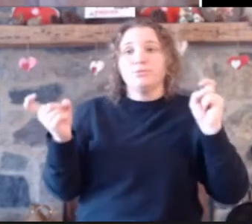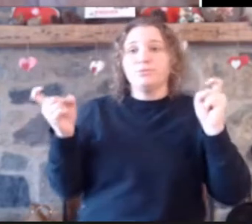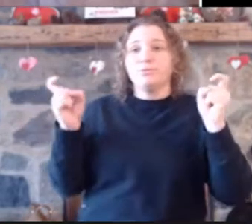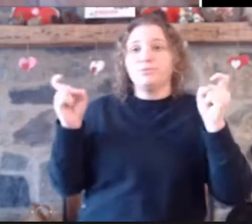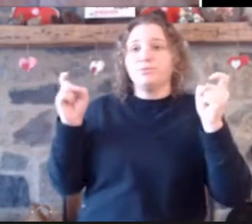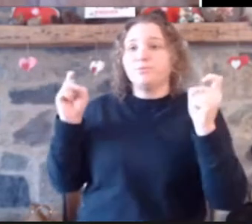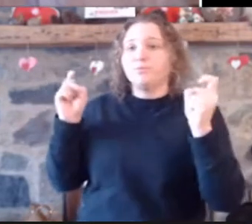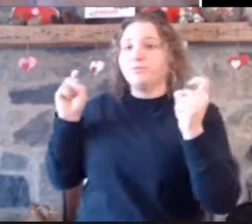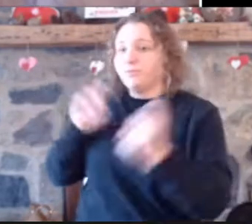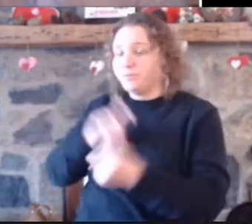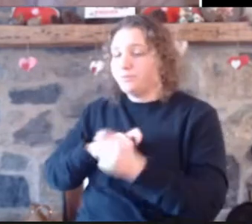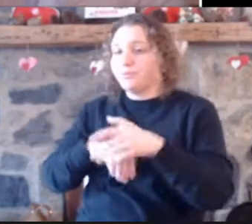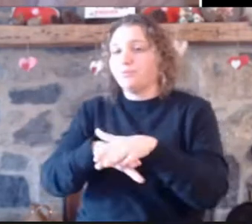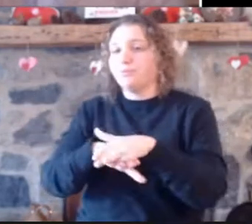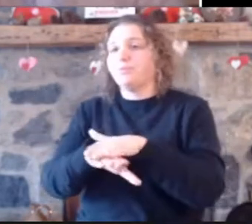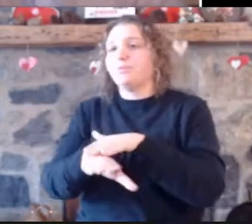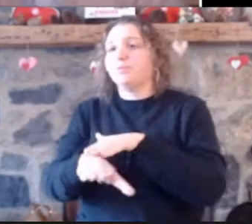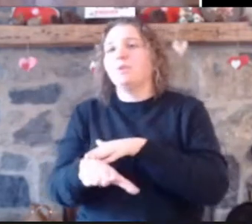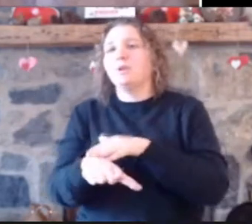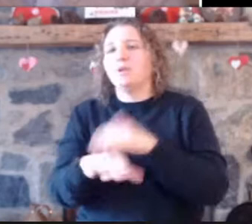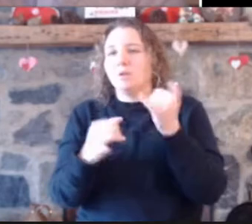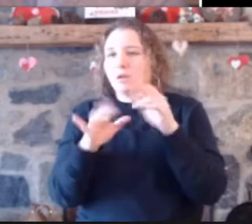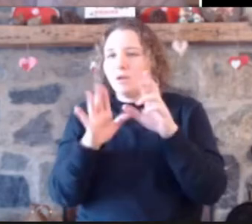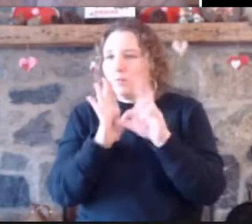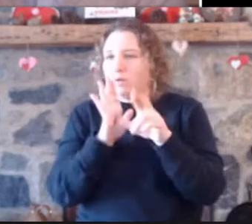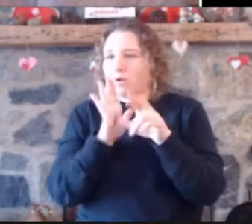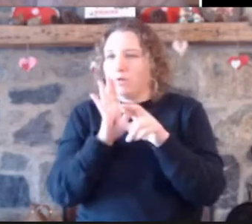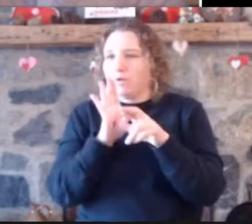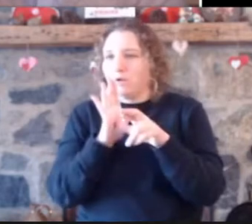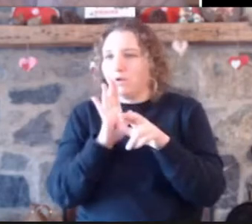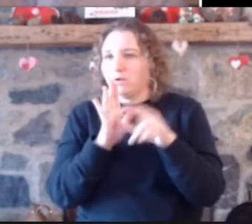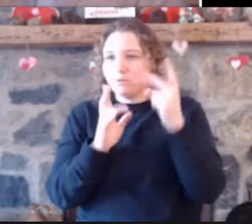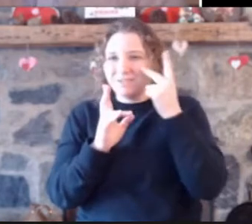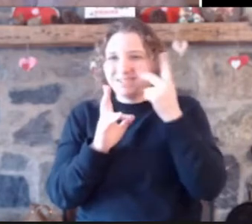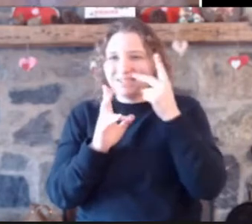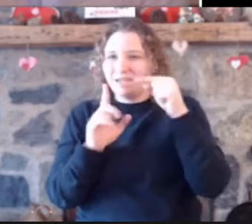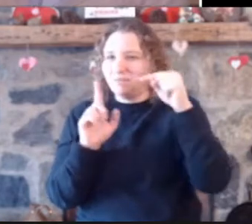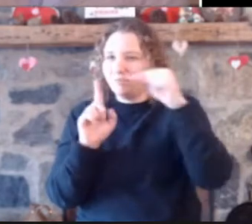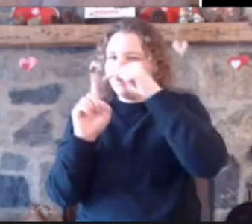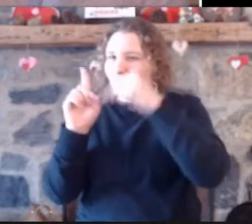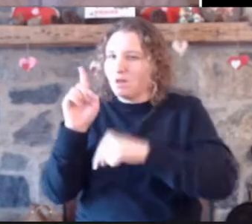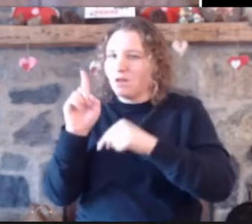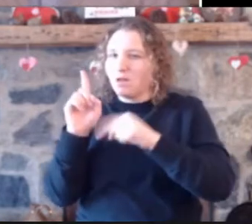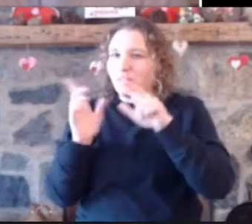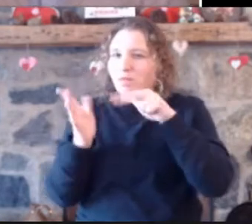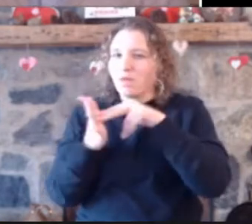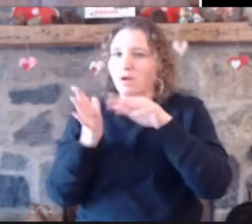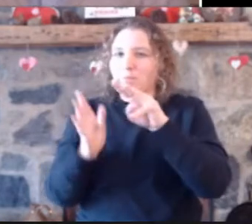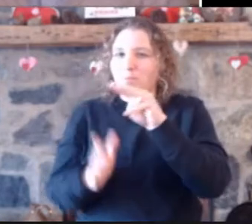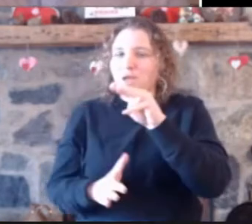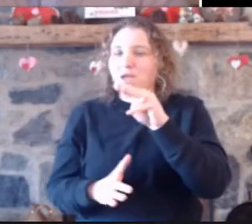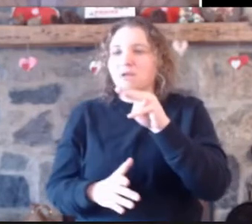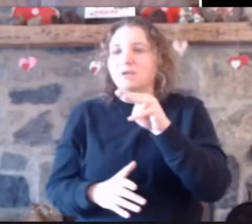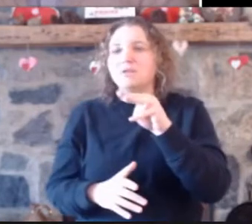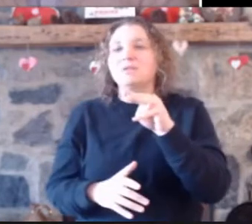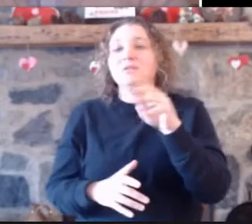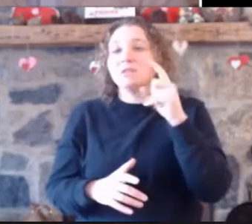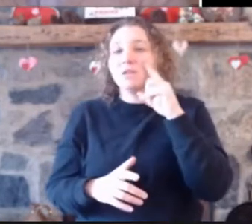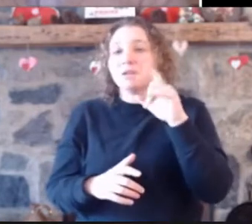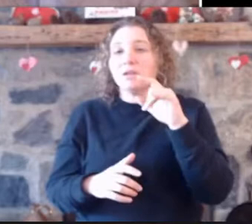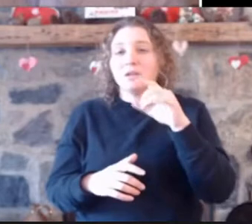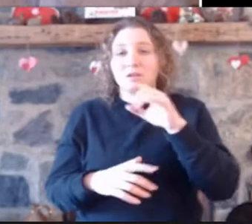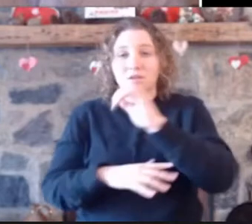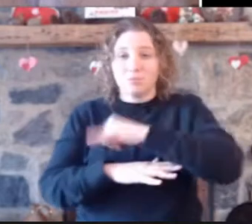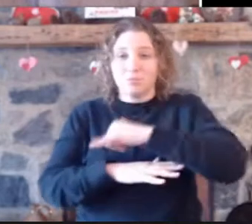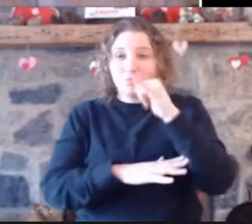transformation. Okay, let's review. Here's where the sperm whales dive. That's 3,000 meters. When they come up, they're covered in sucker marks and